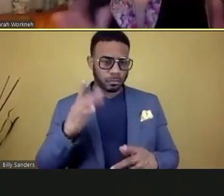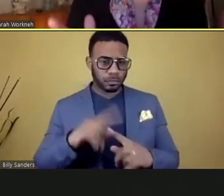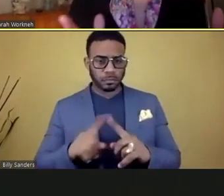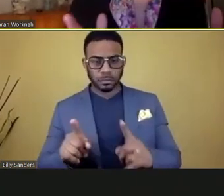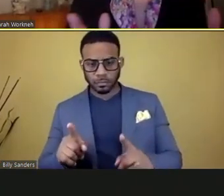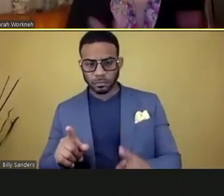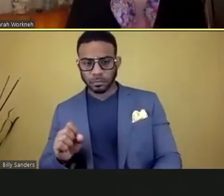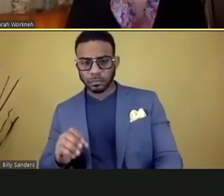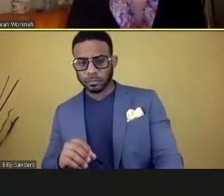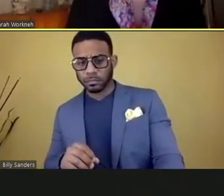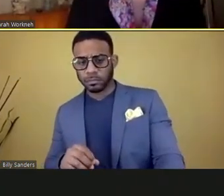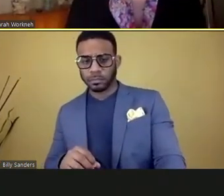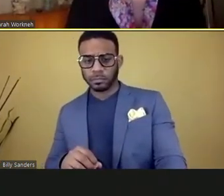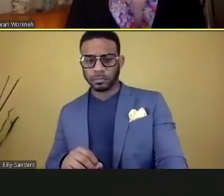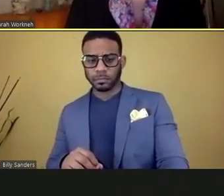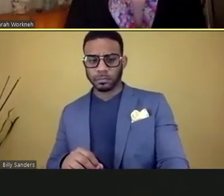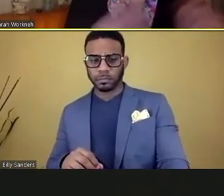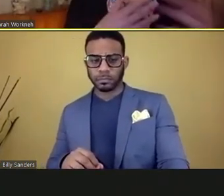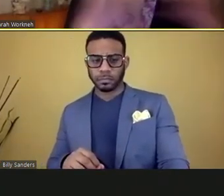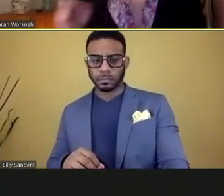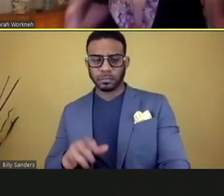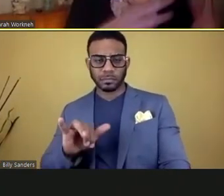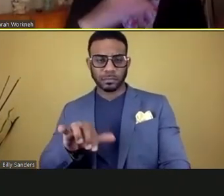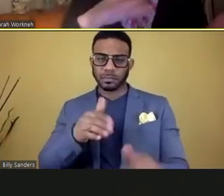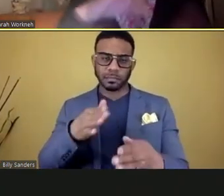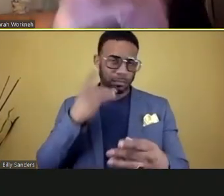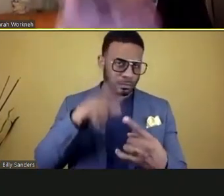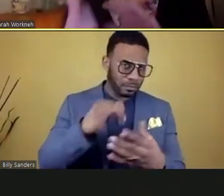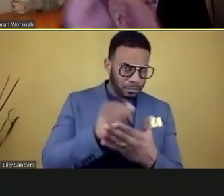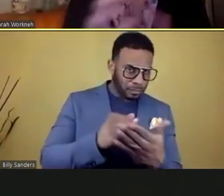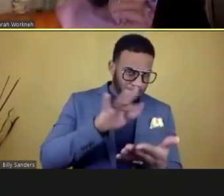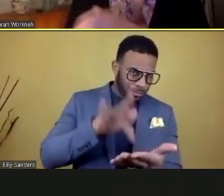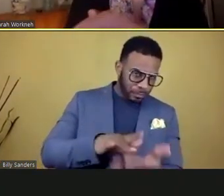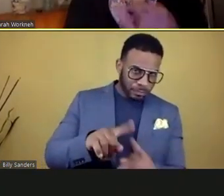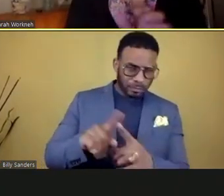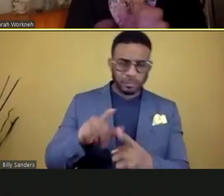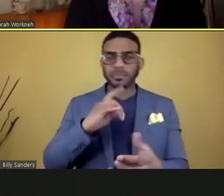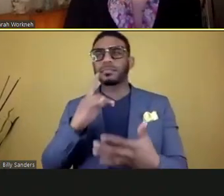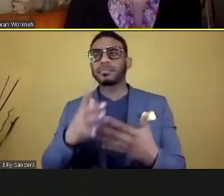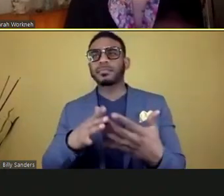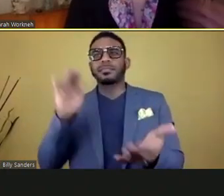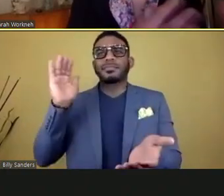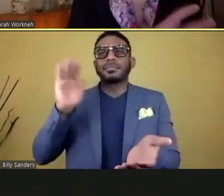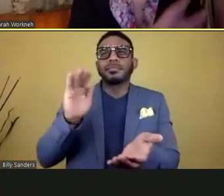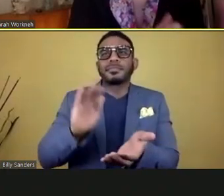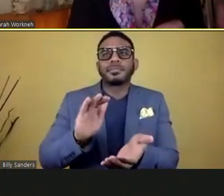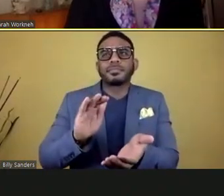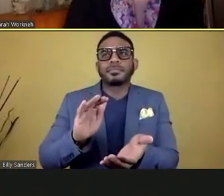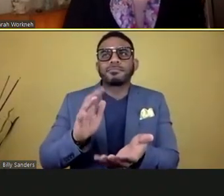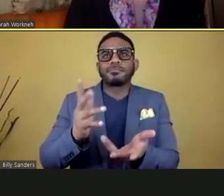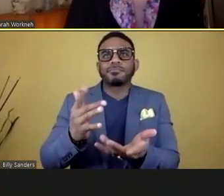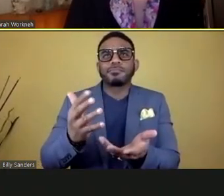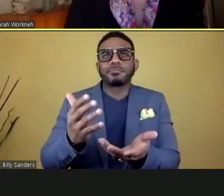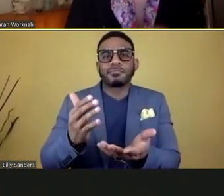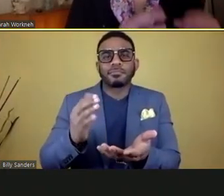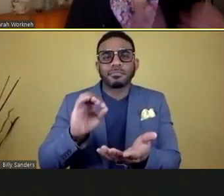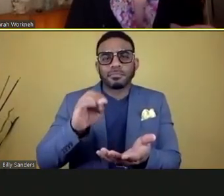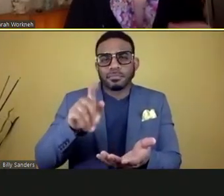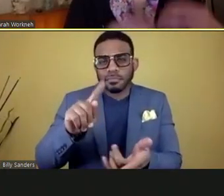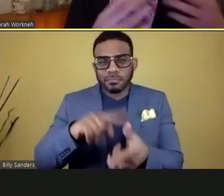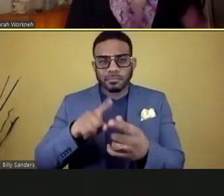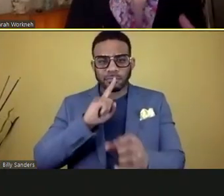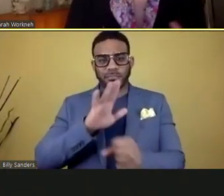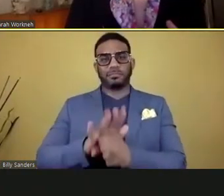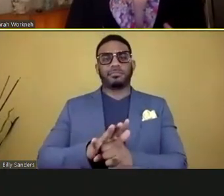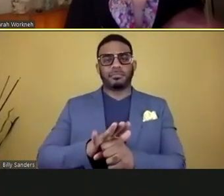similar or different. So that's just another way to think about artist-centered too. It's less kind of object